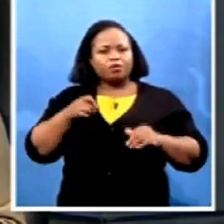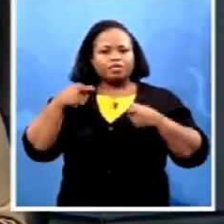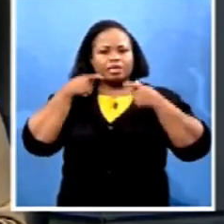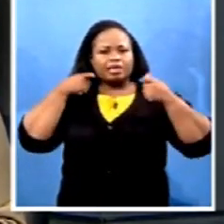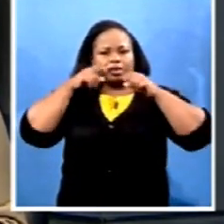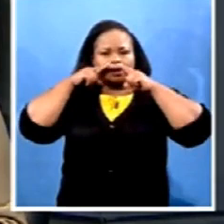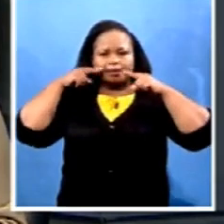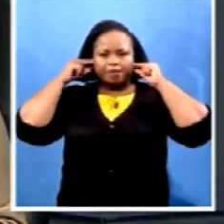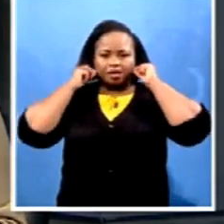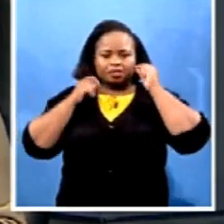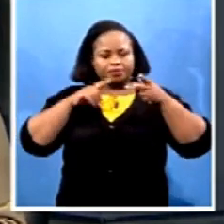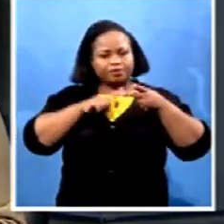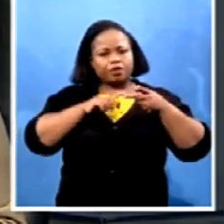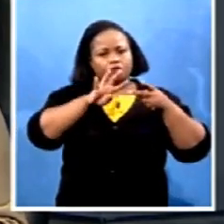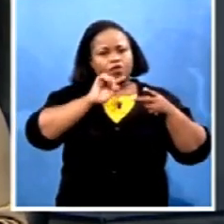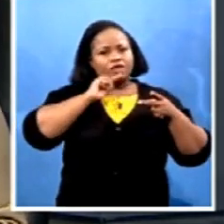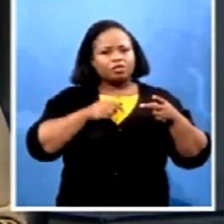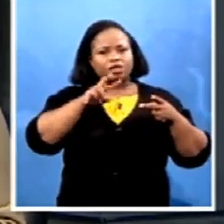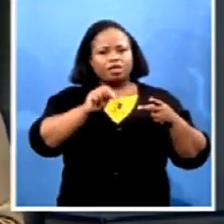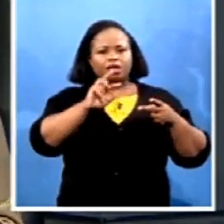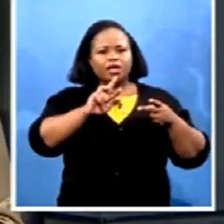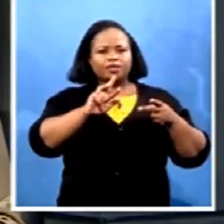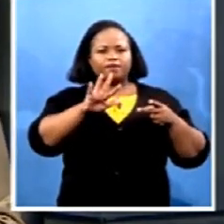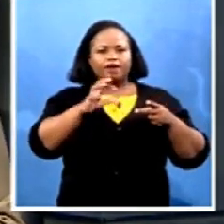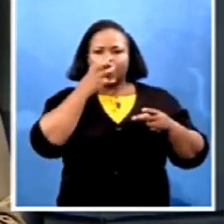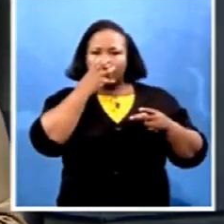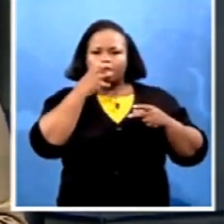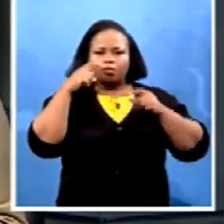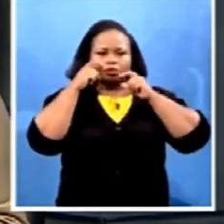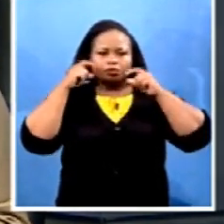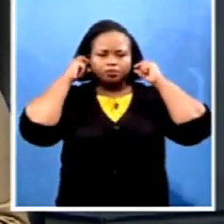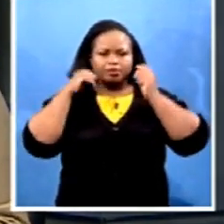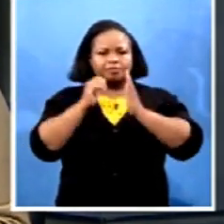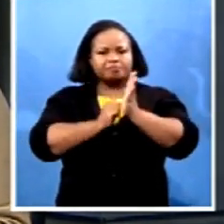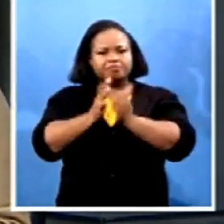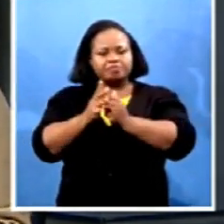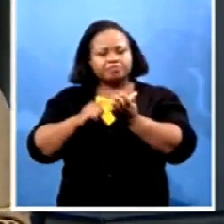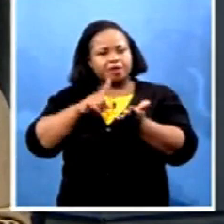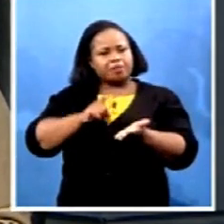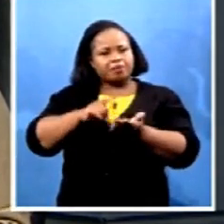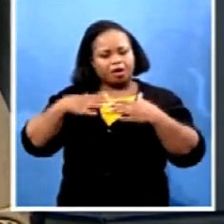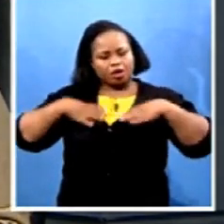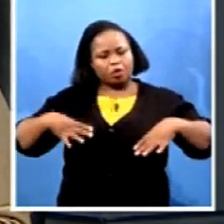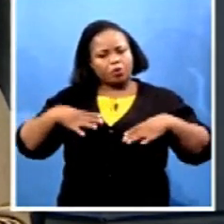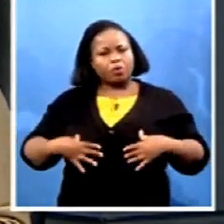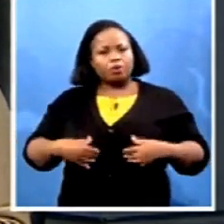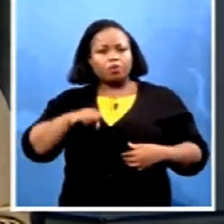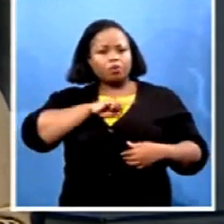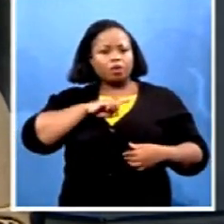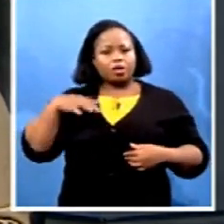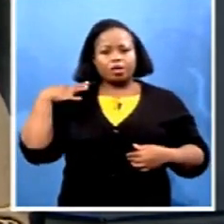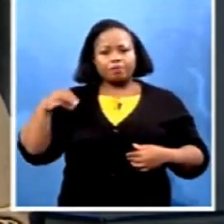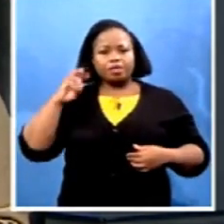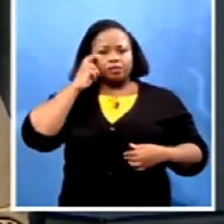masks, sanitizers, gloves and aprons. This after Health Minister Dr. Zweli Mkhize left the Metro fuming on Wednesday over